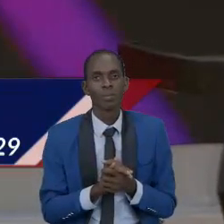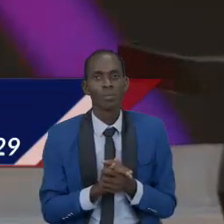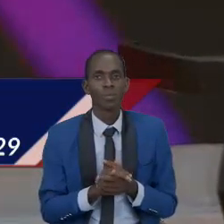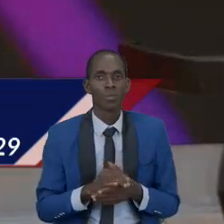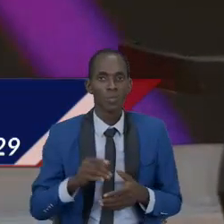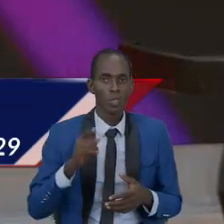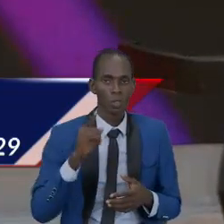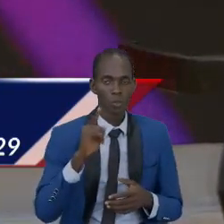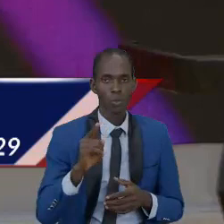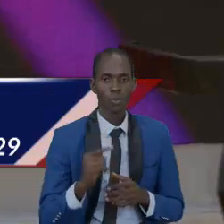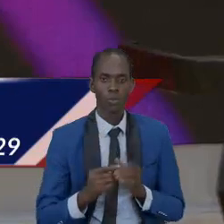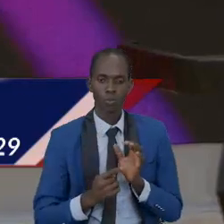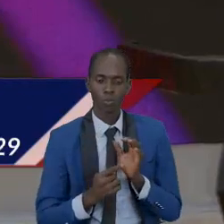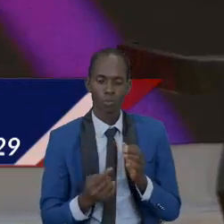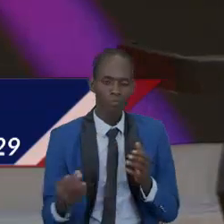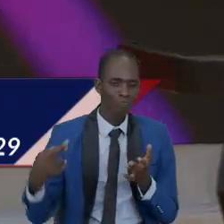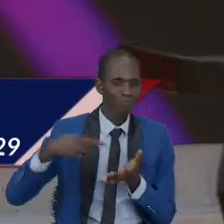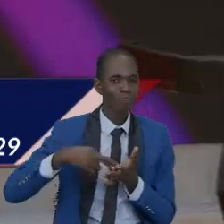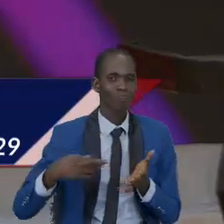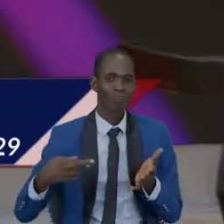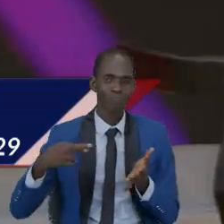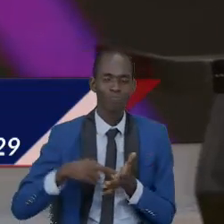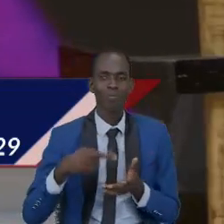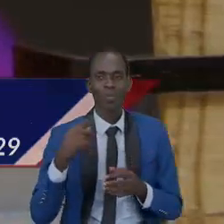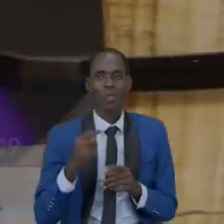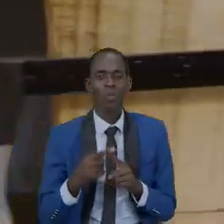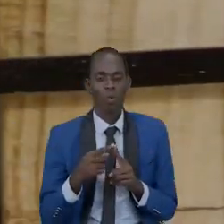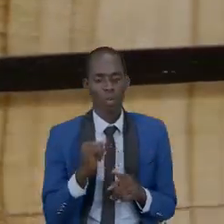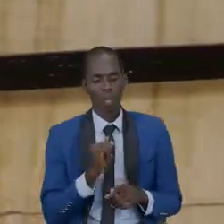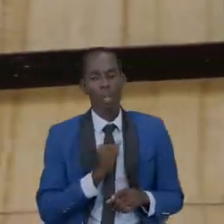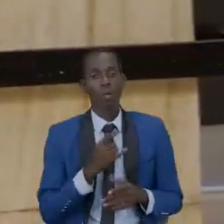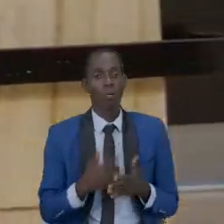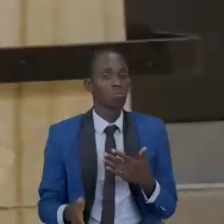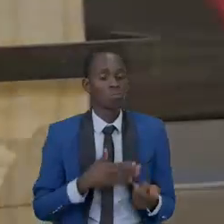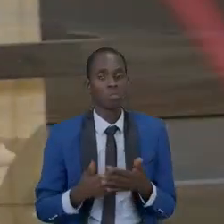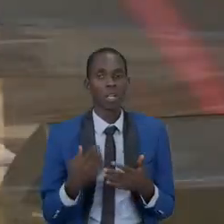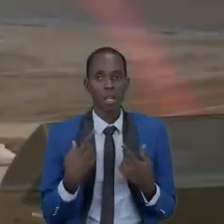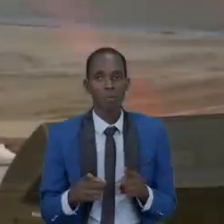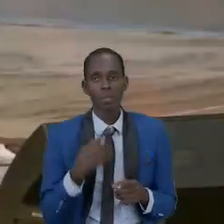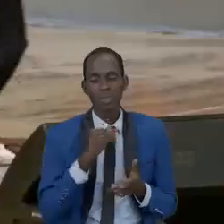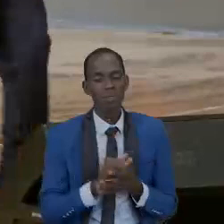you emphasize the I. Whatever is happening around you, you say,